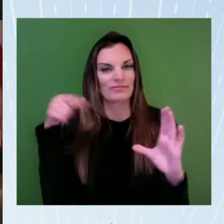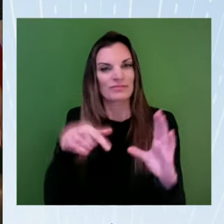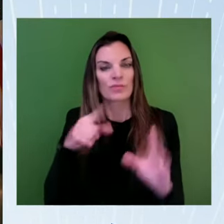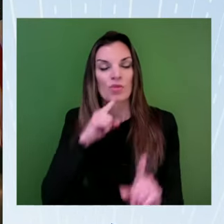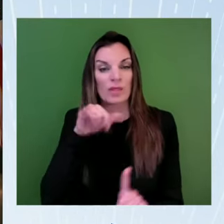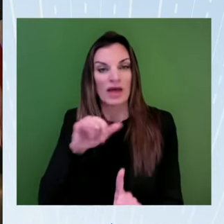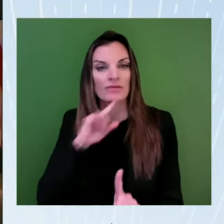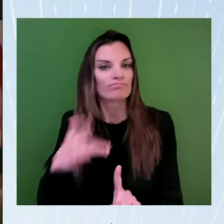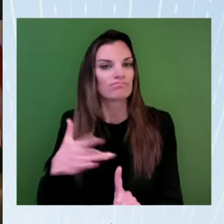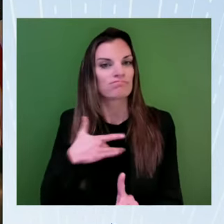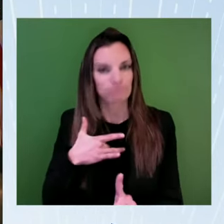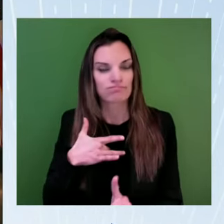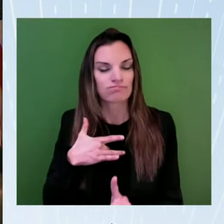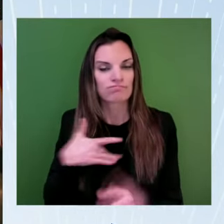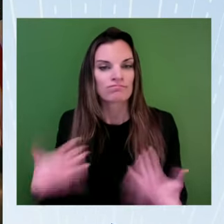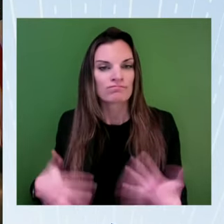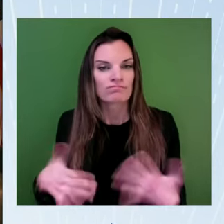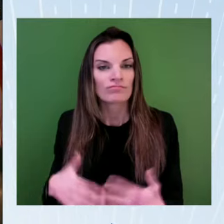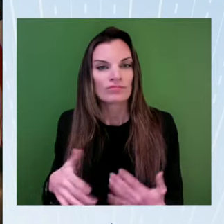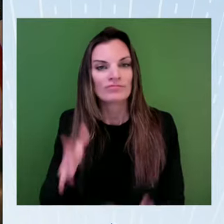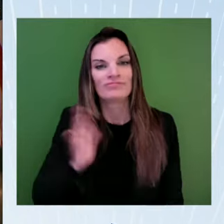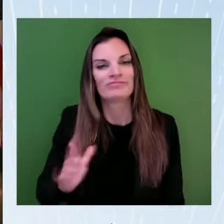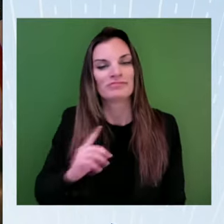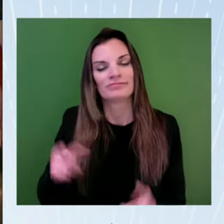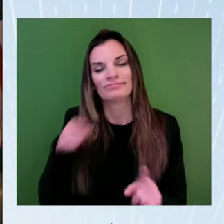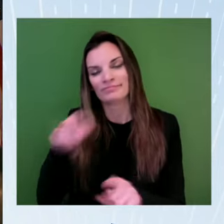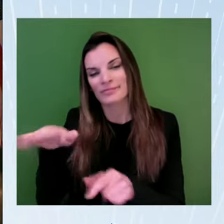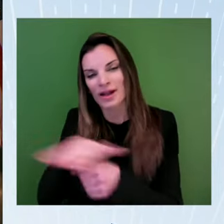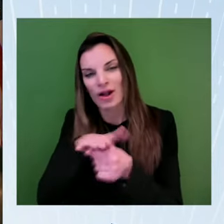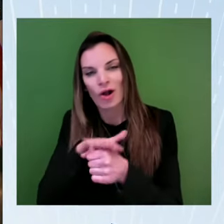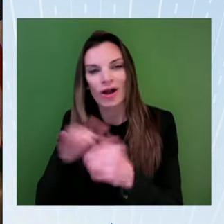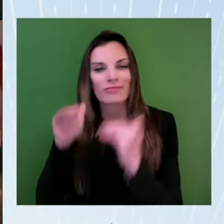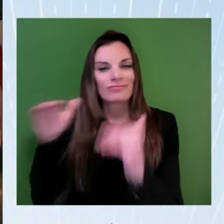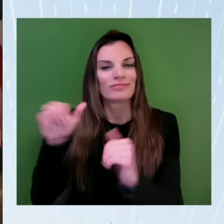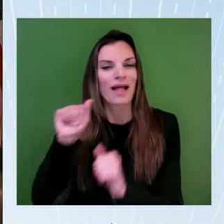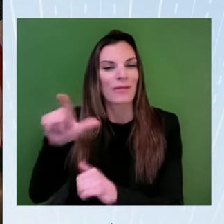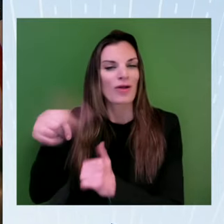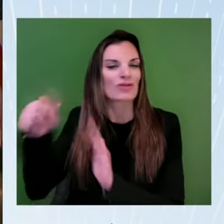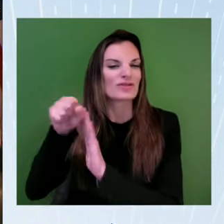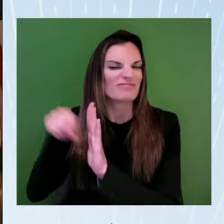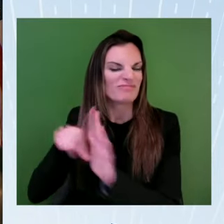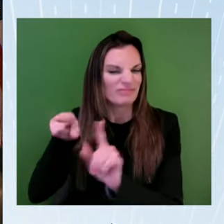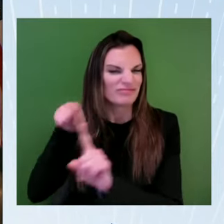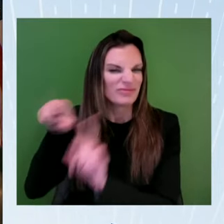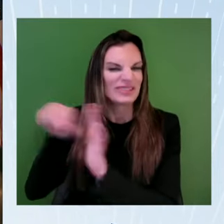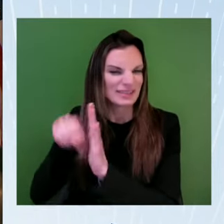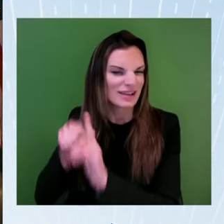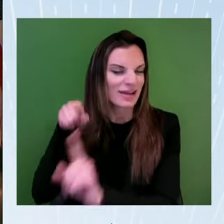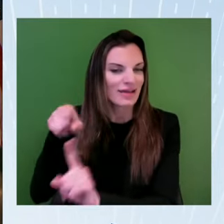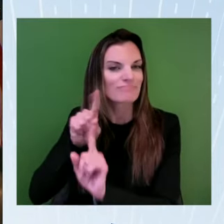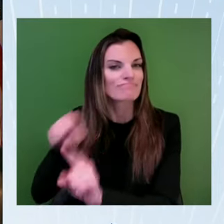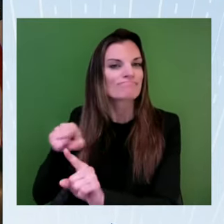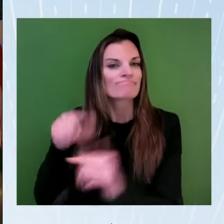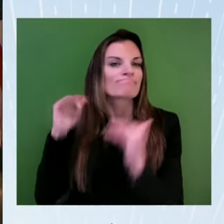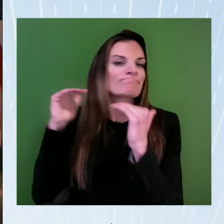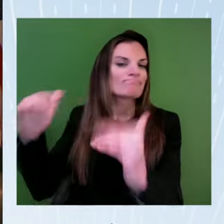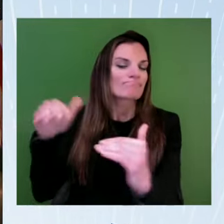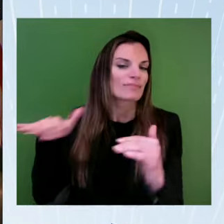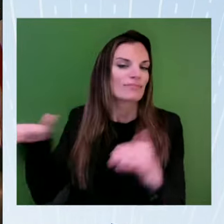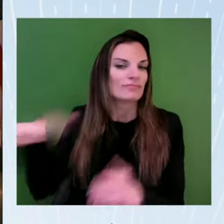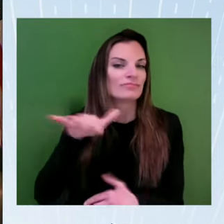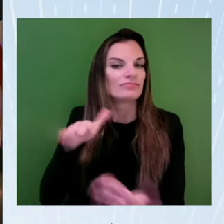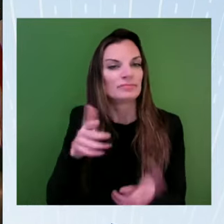clinical practice in a rural town in Alabama. I met Billy, and it was a nice town of